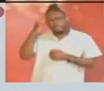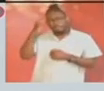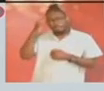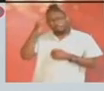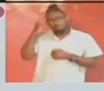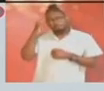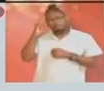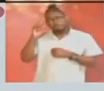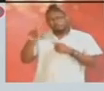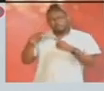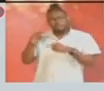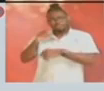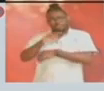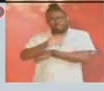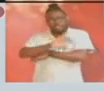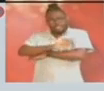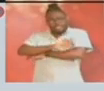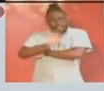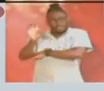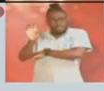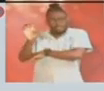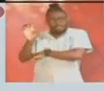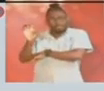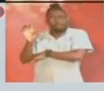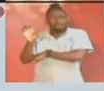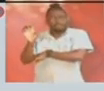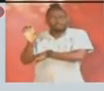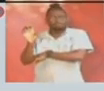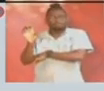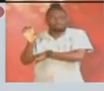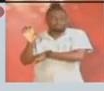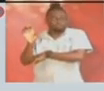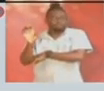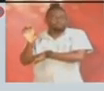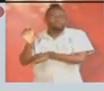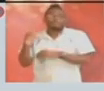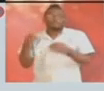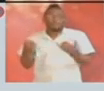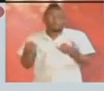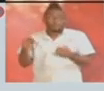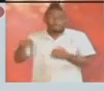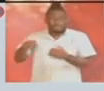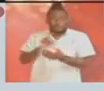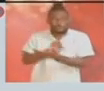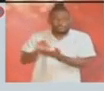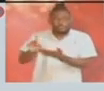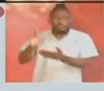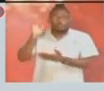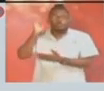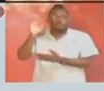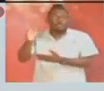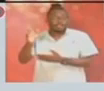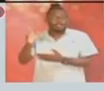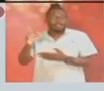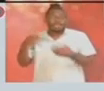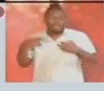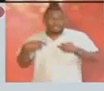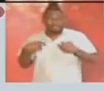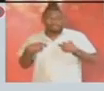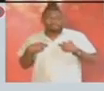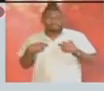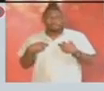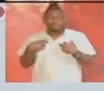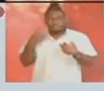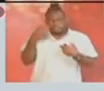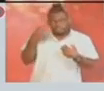weekend, and ask ourselves, if we don't do something now,